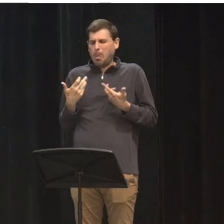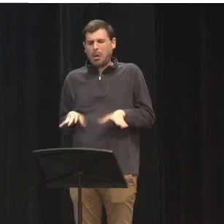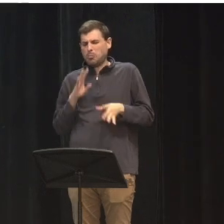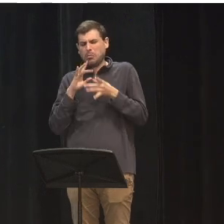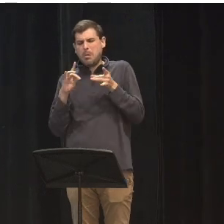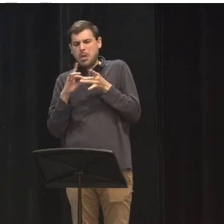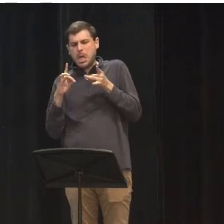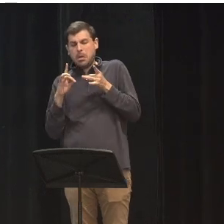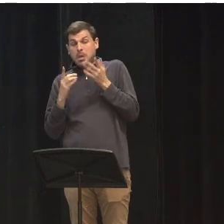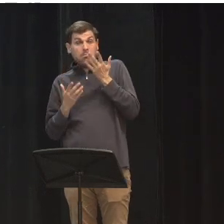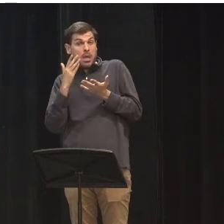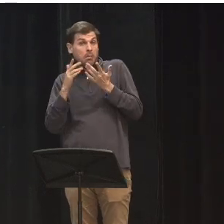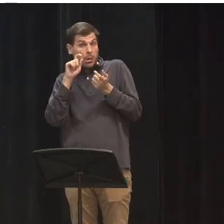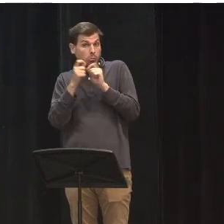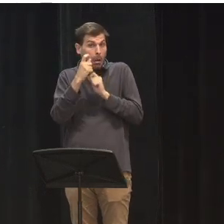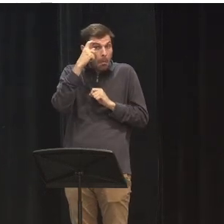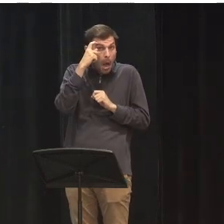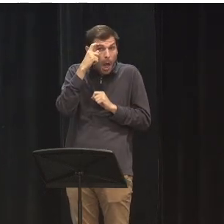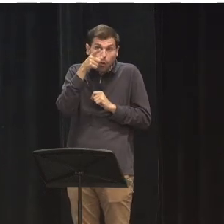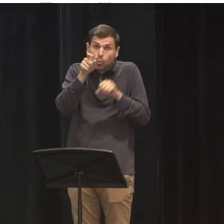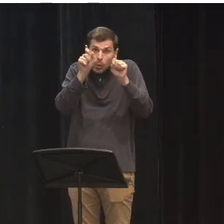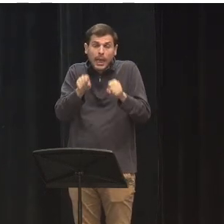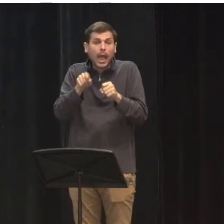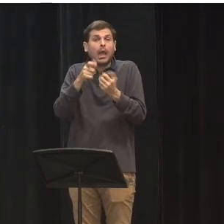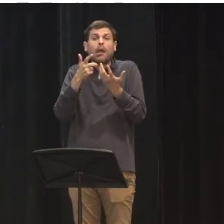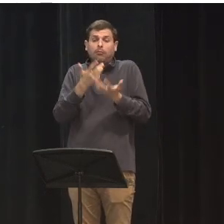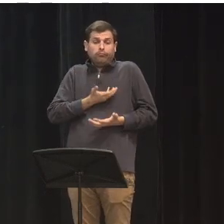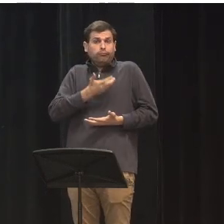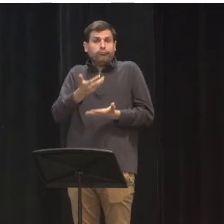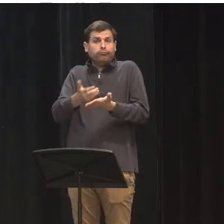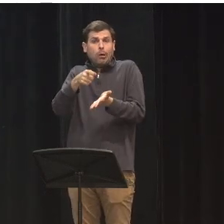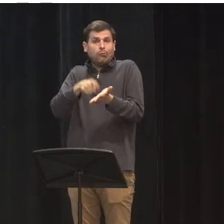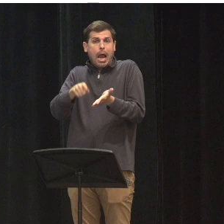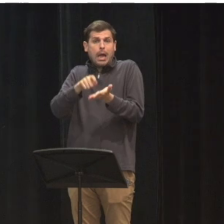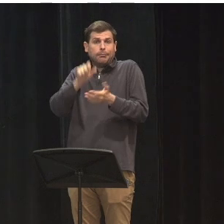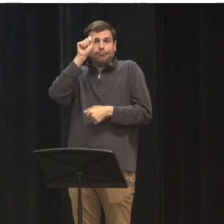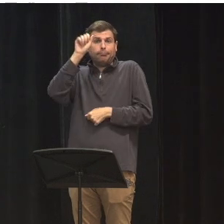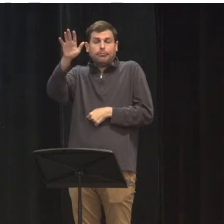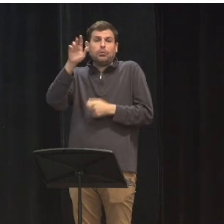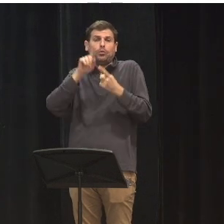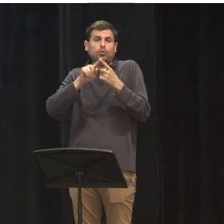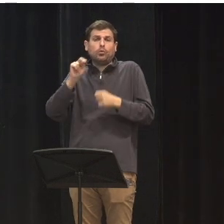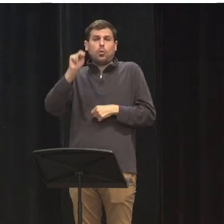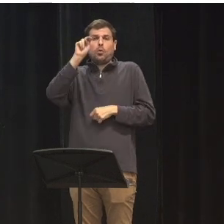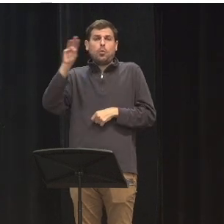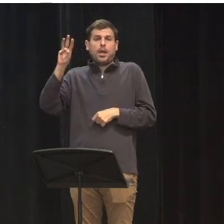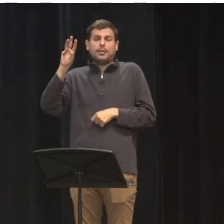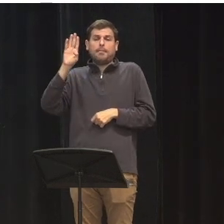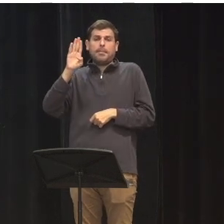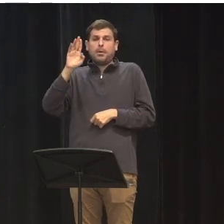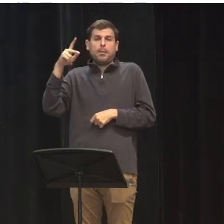can do so in writing. If you prefer, you can mail your comment to the Northwest Battery Park City